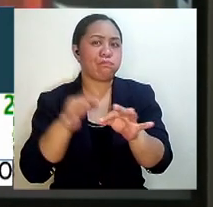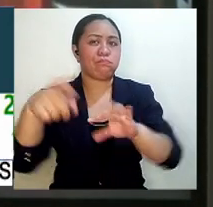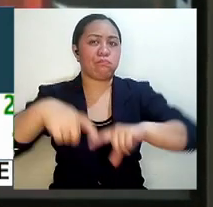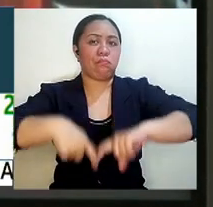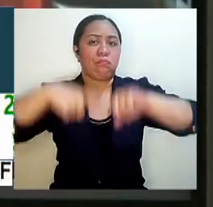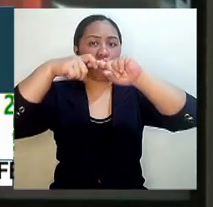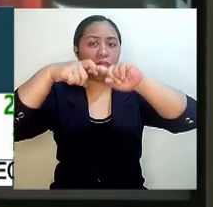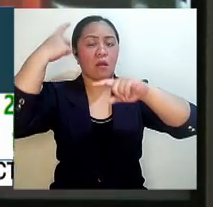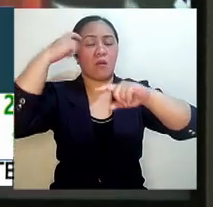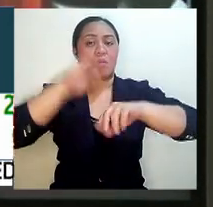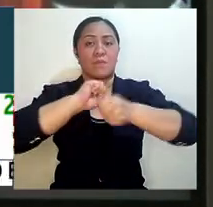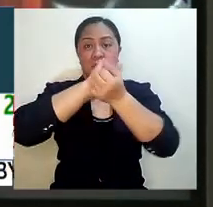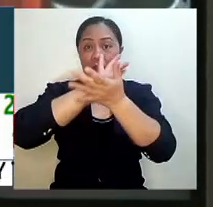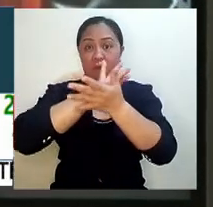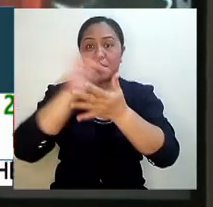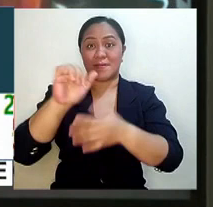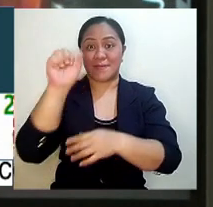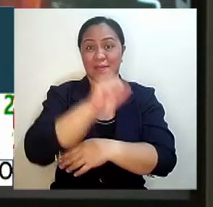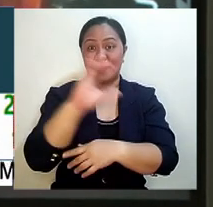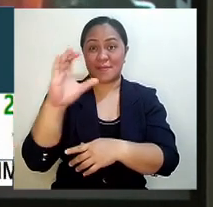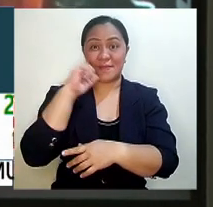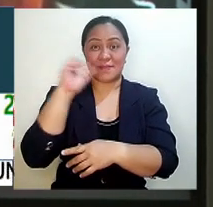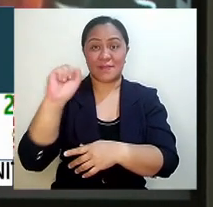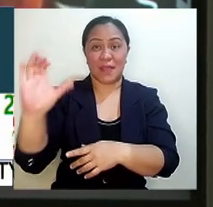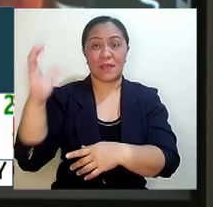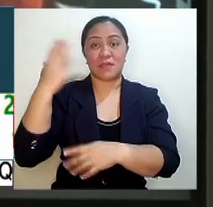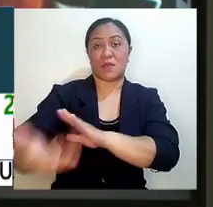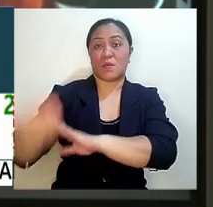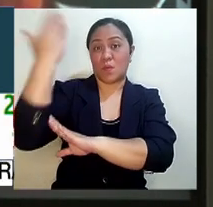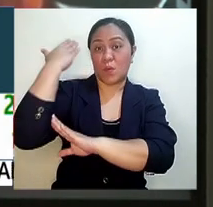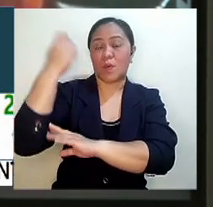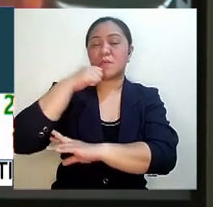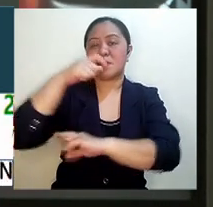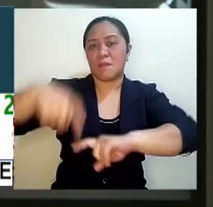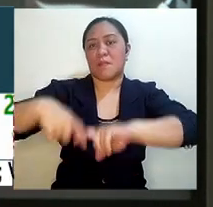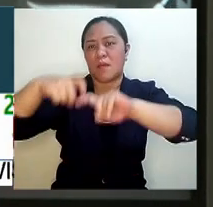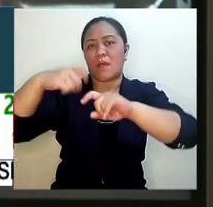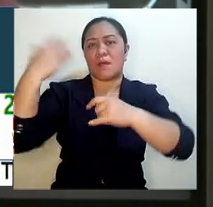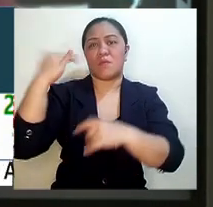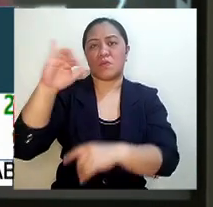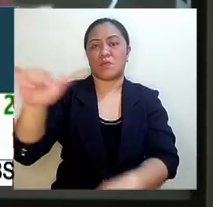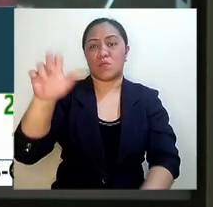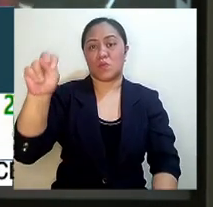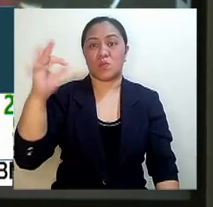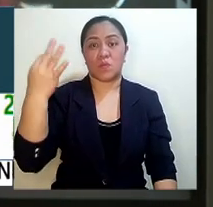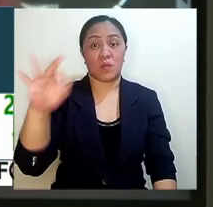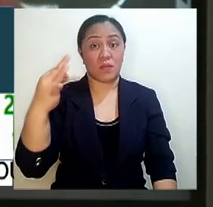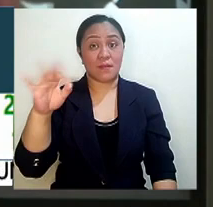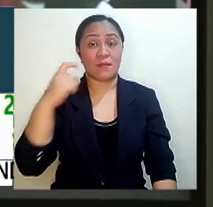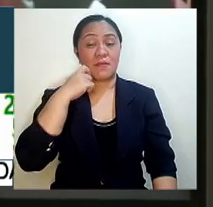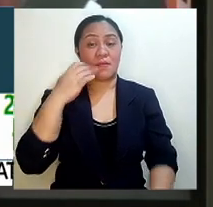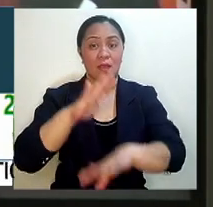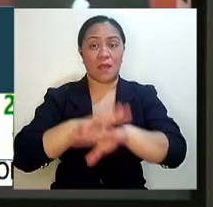Supreme Court decided to postpone the start of the oral arguments, supposedly scheduled on January 19, after the Office of the Solicitor General informed the High